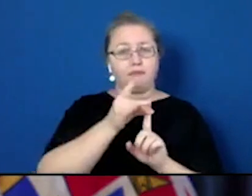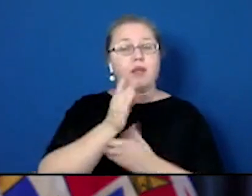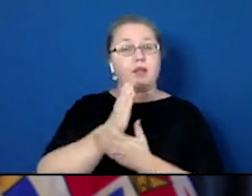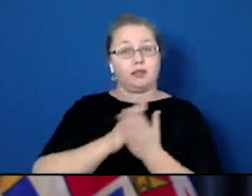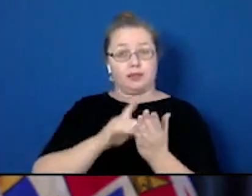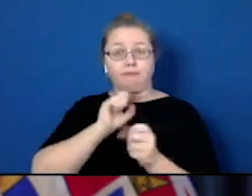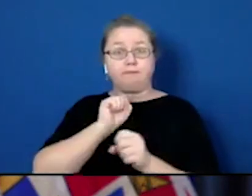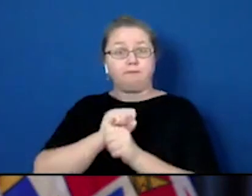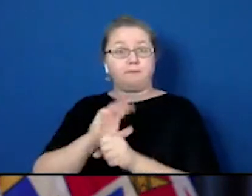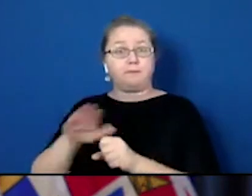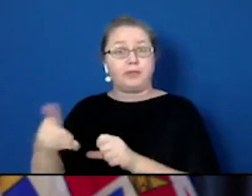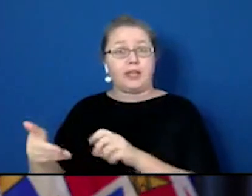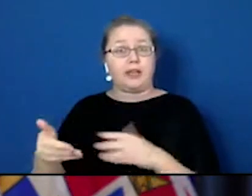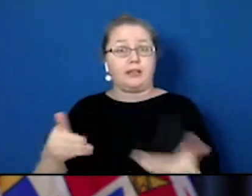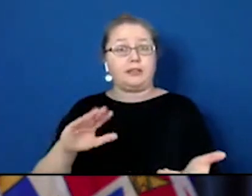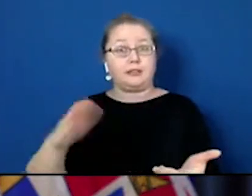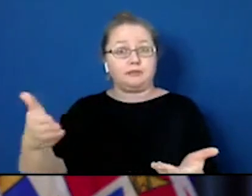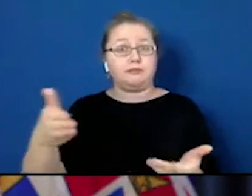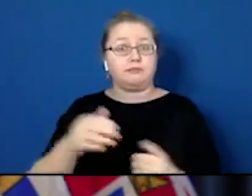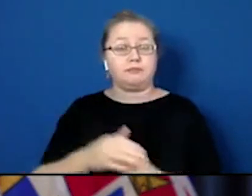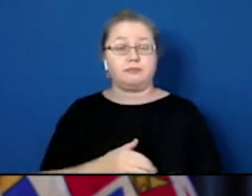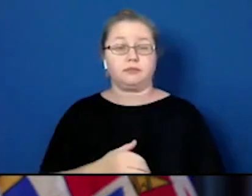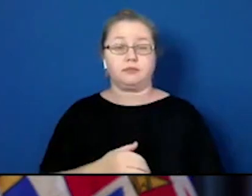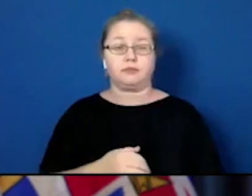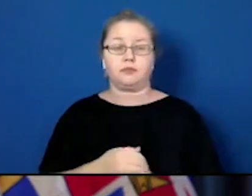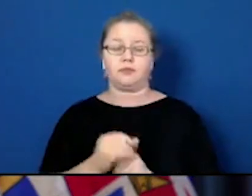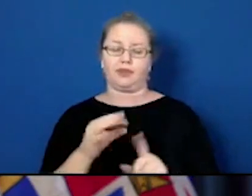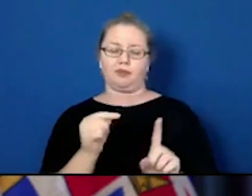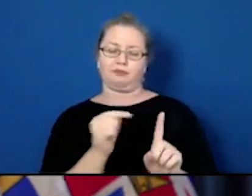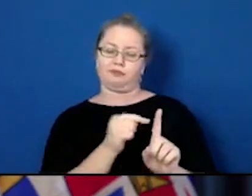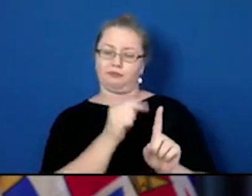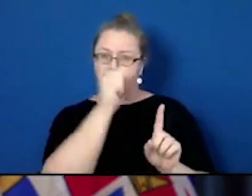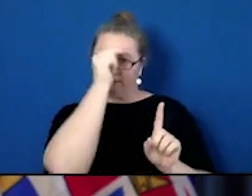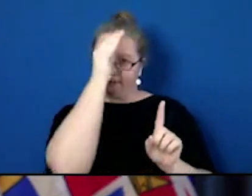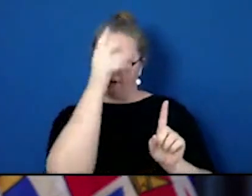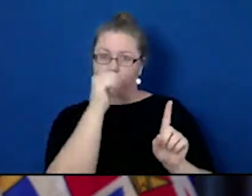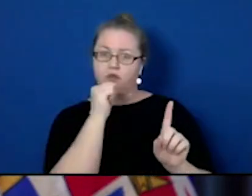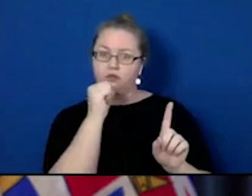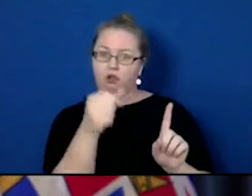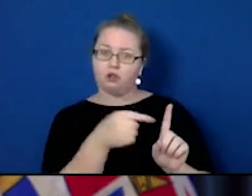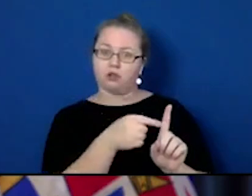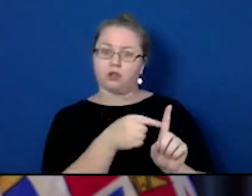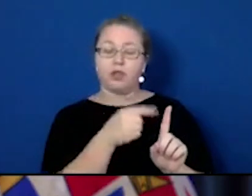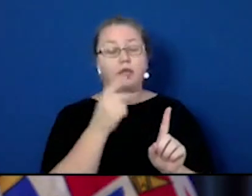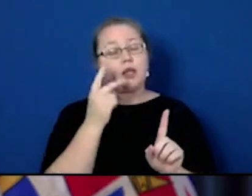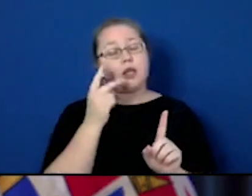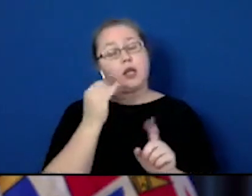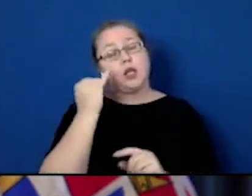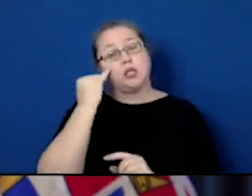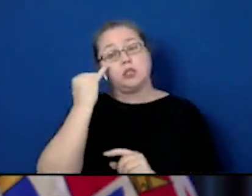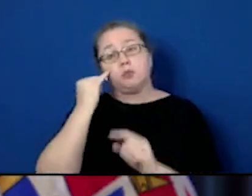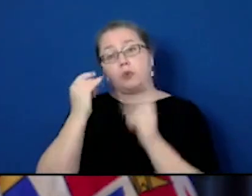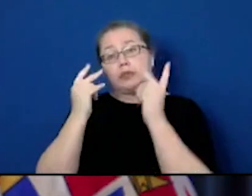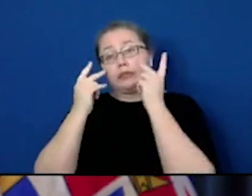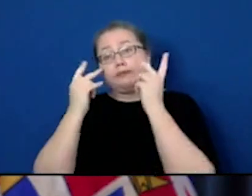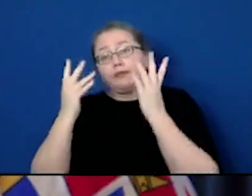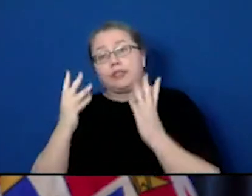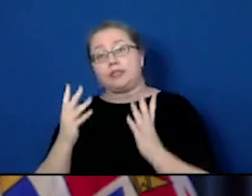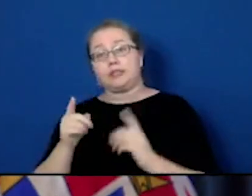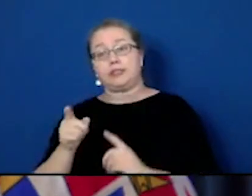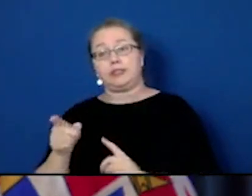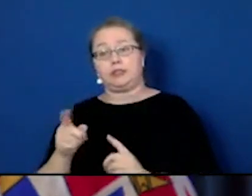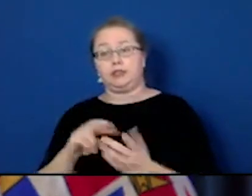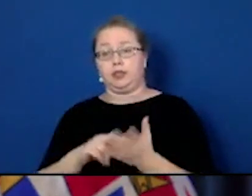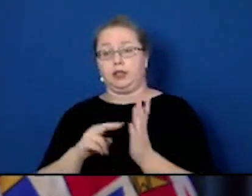who died. And the thought was, well, if it hadn't been the father of the bride, if it had just been a guest,